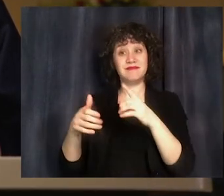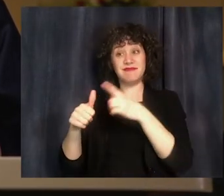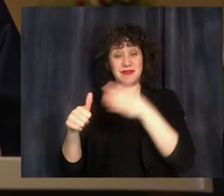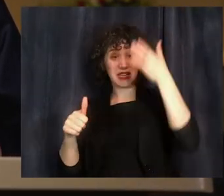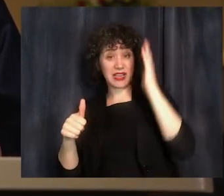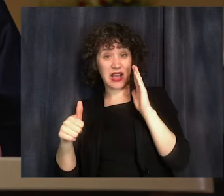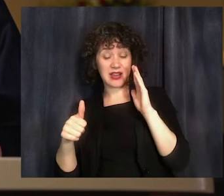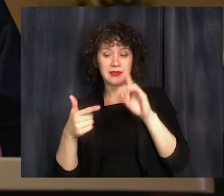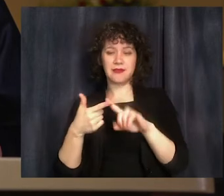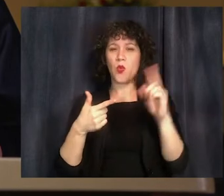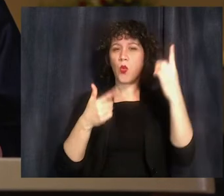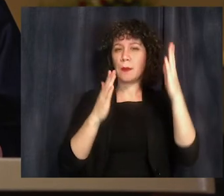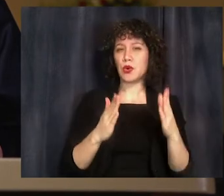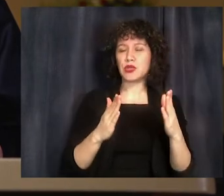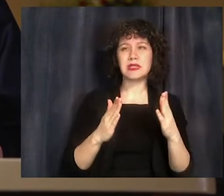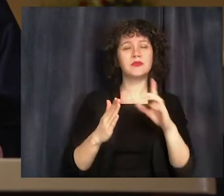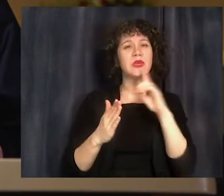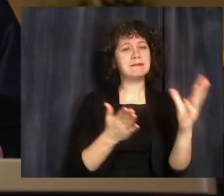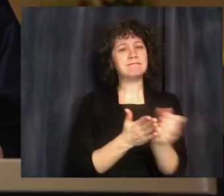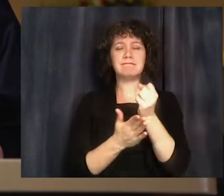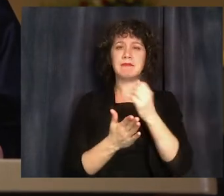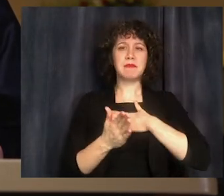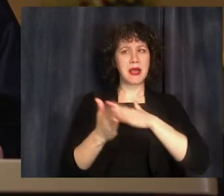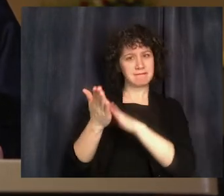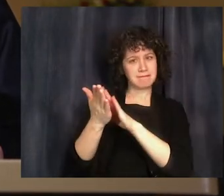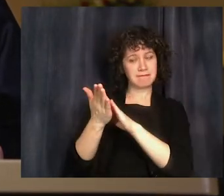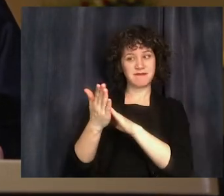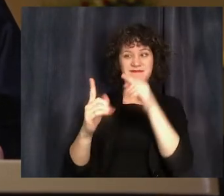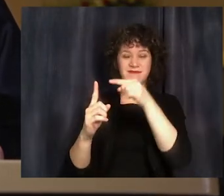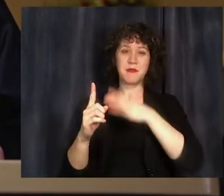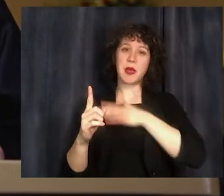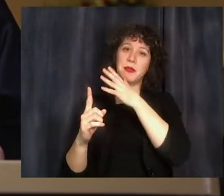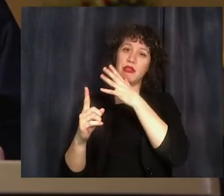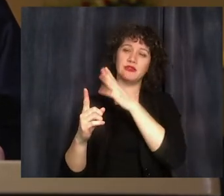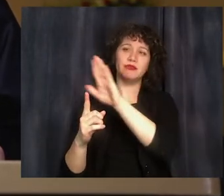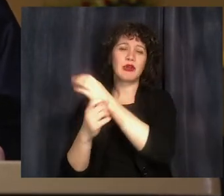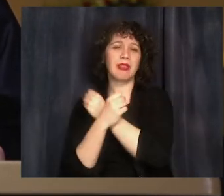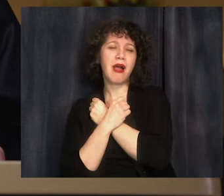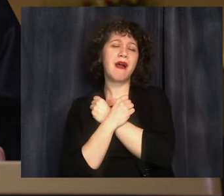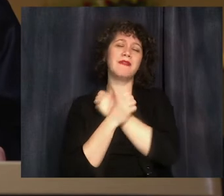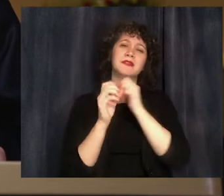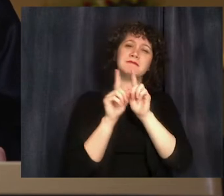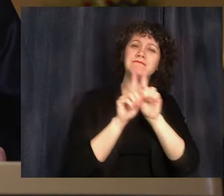don't have words to describe the extent of my mother's love, patience, dedication, and support. Thanks, Mom. I love